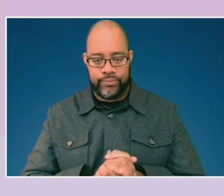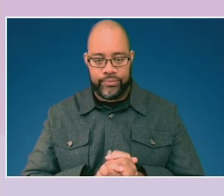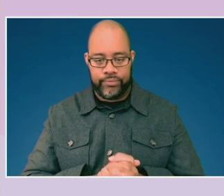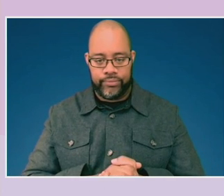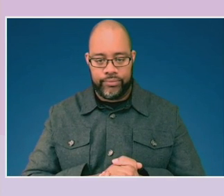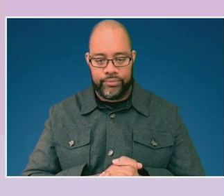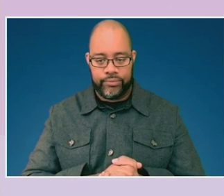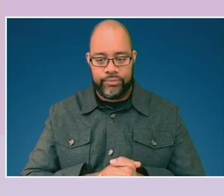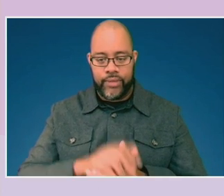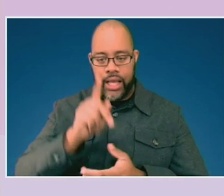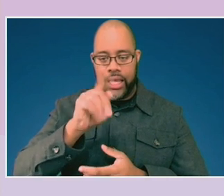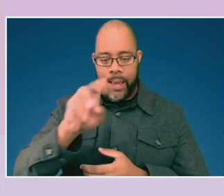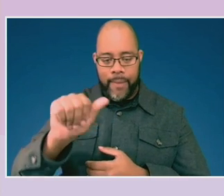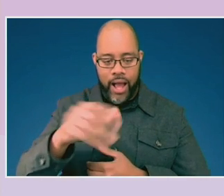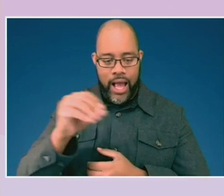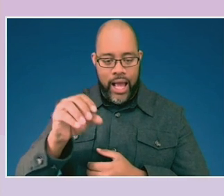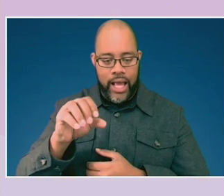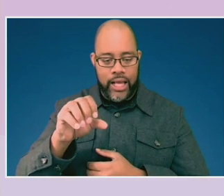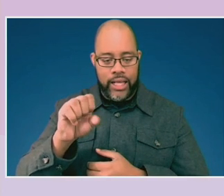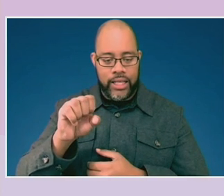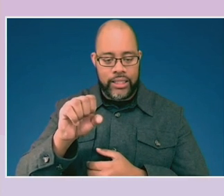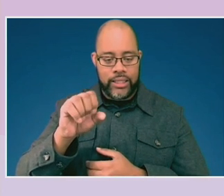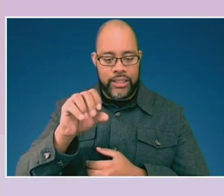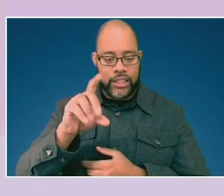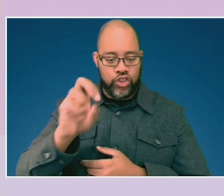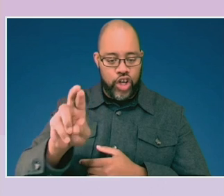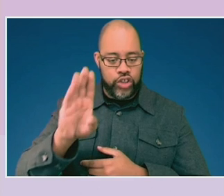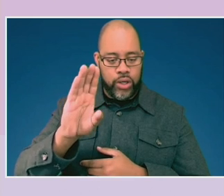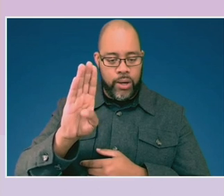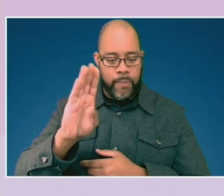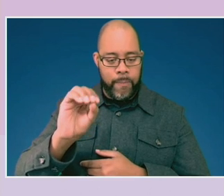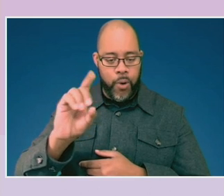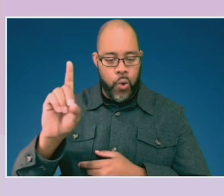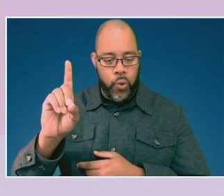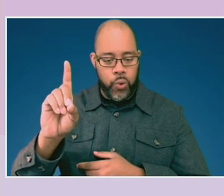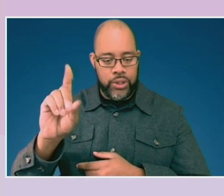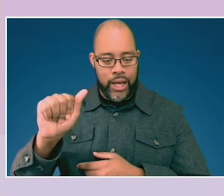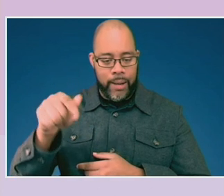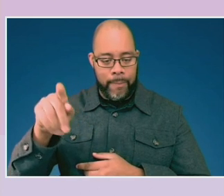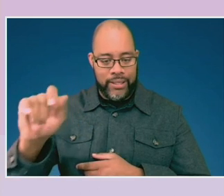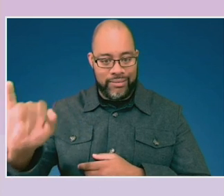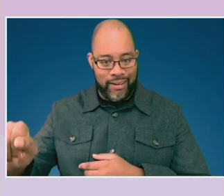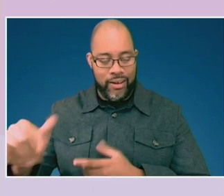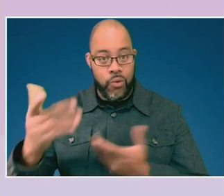Akima and Samantha, anything that you want to add on this before I go to the next question?